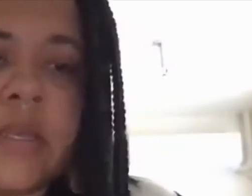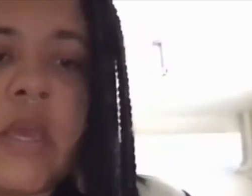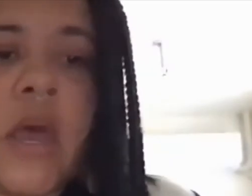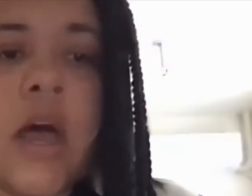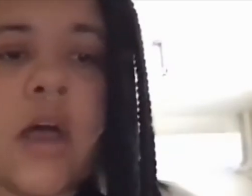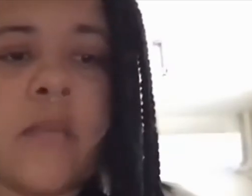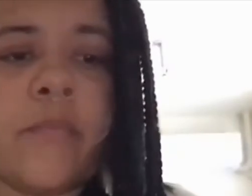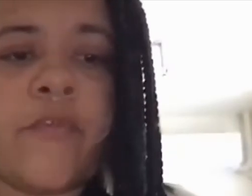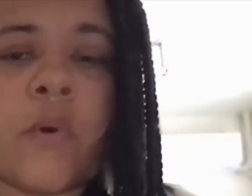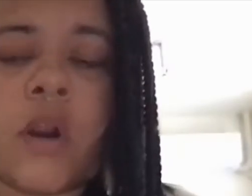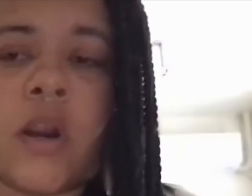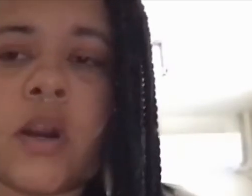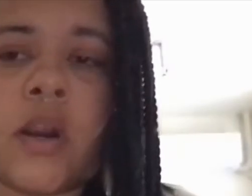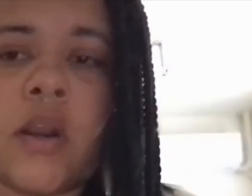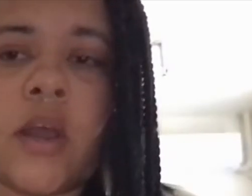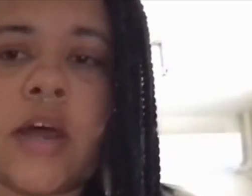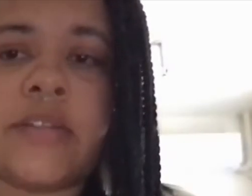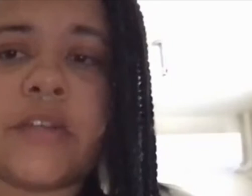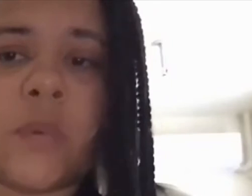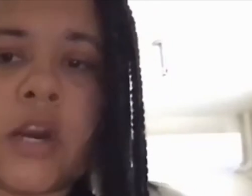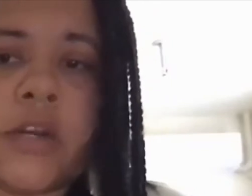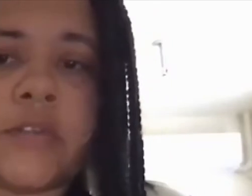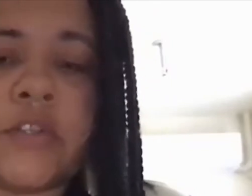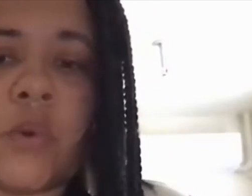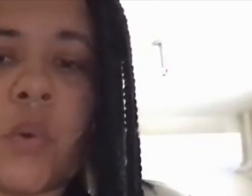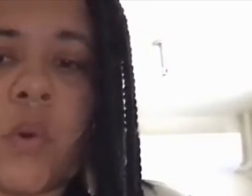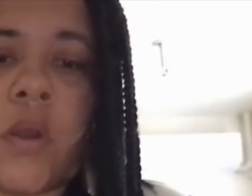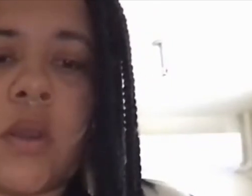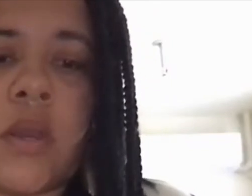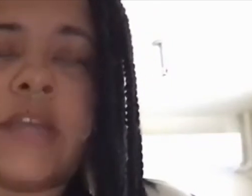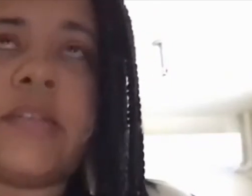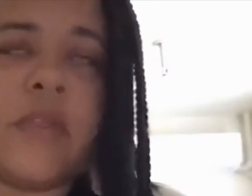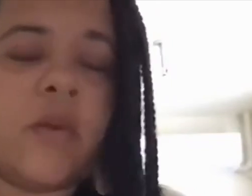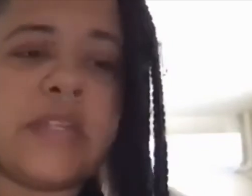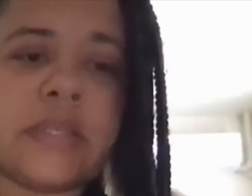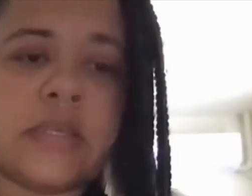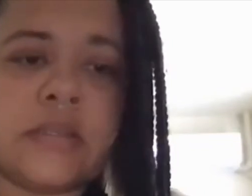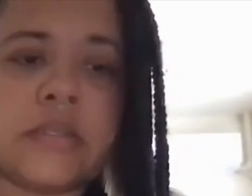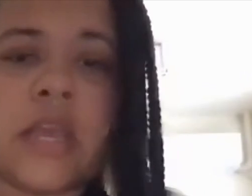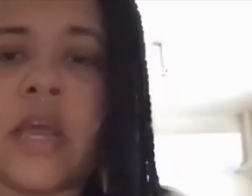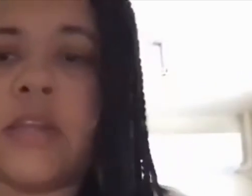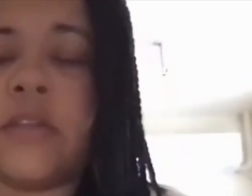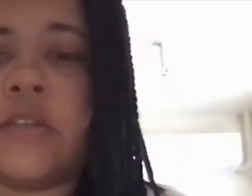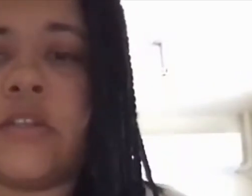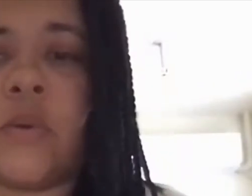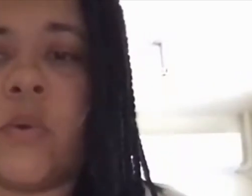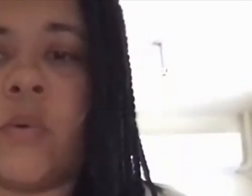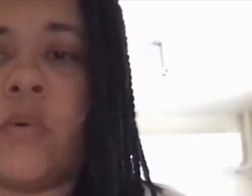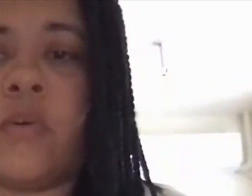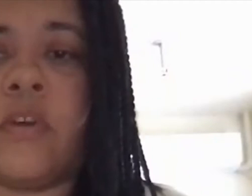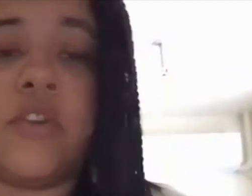space for sex workers to exhibit their pieces and